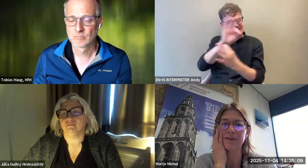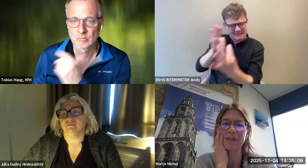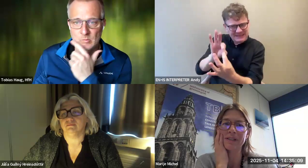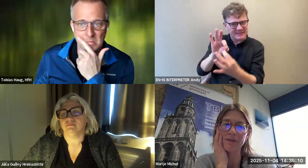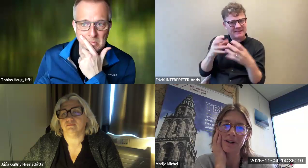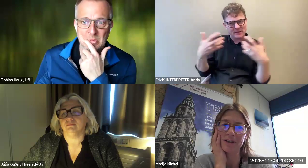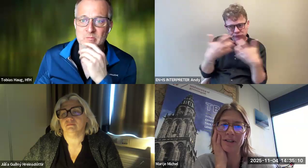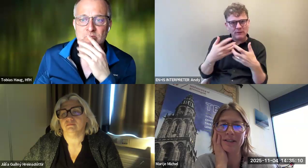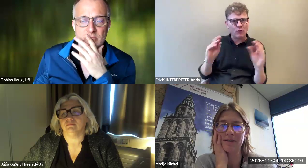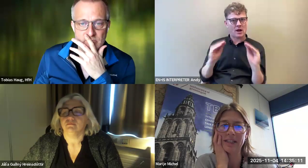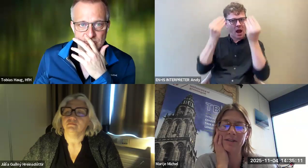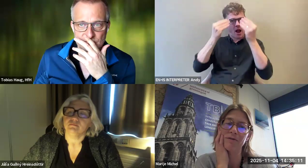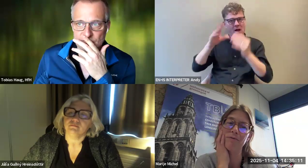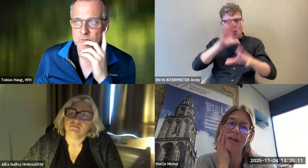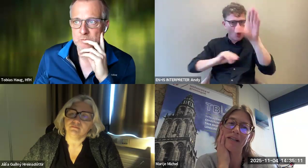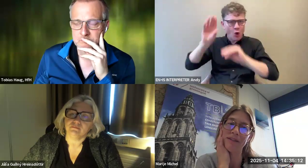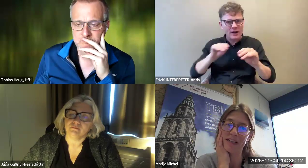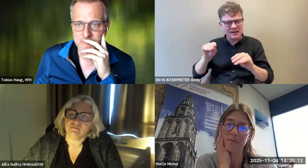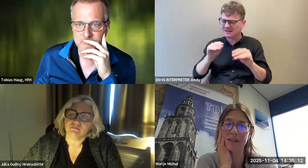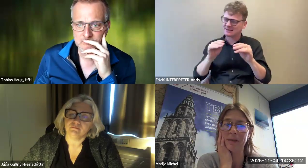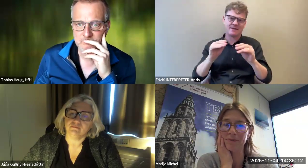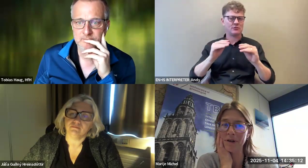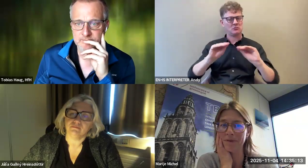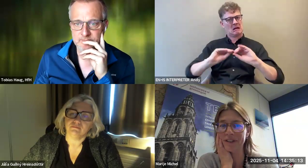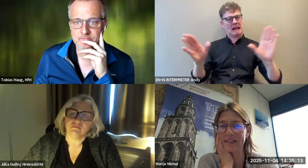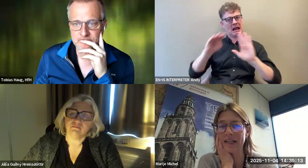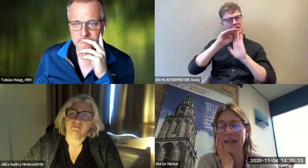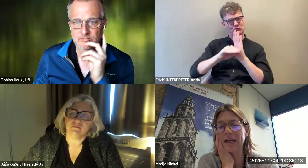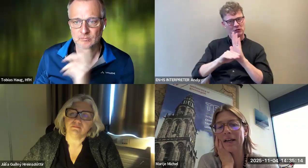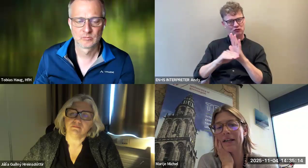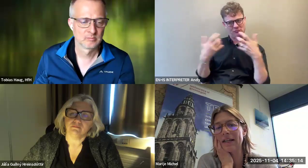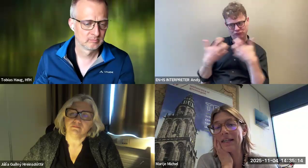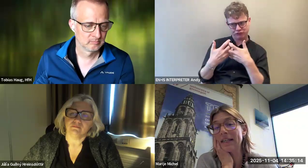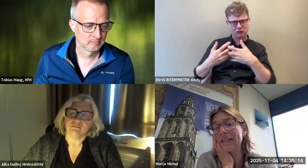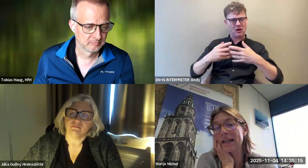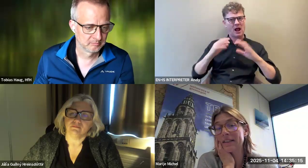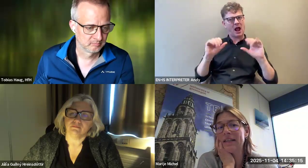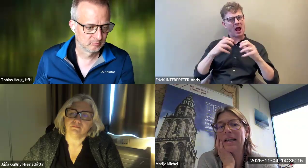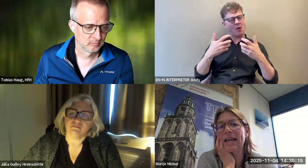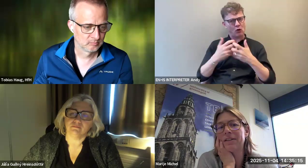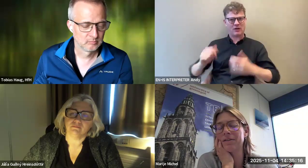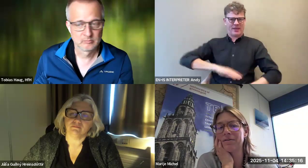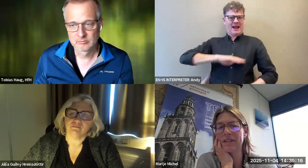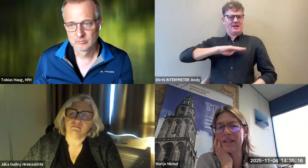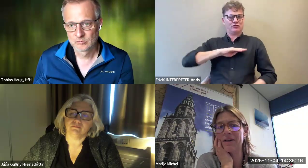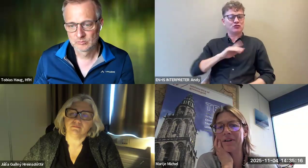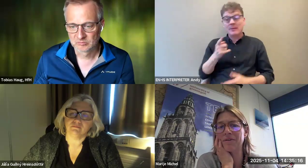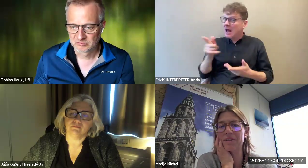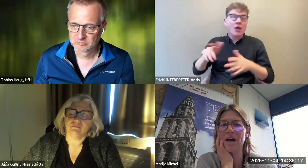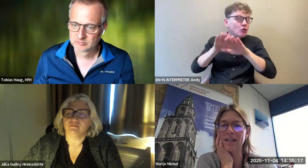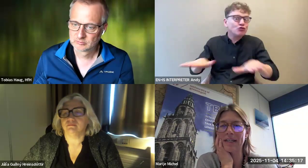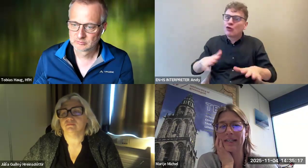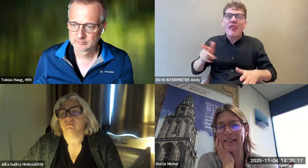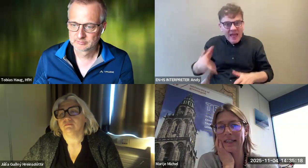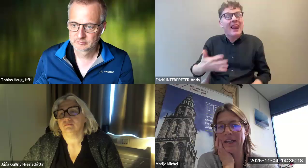and straightforward instructions. You need to make it developmentally appropriate. And the kids actually liked those